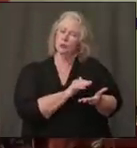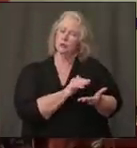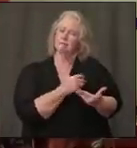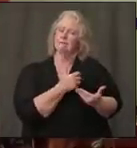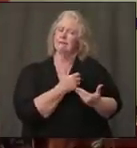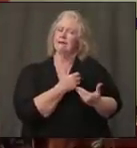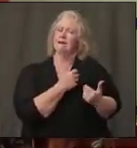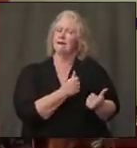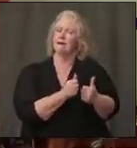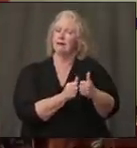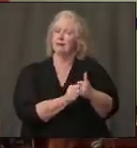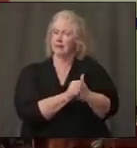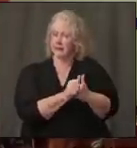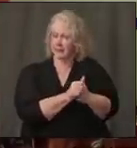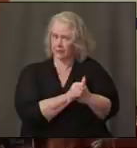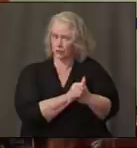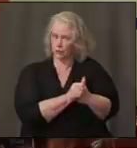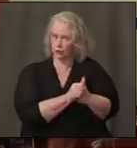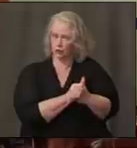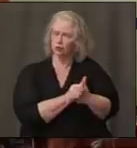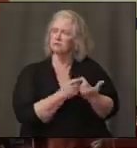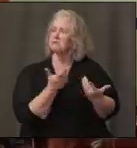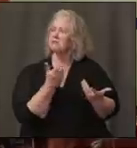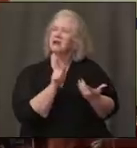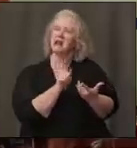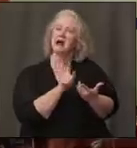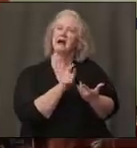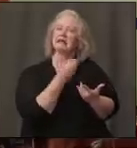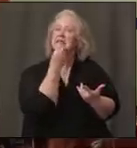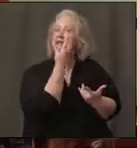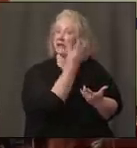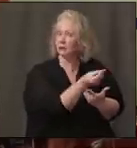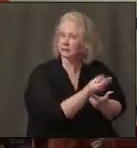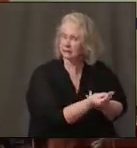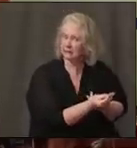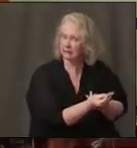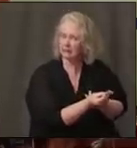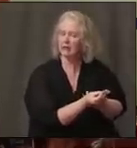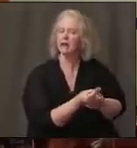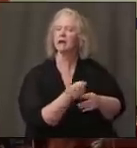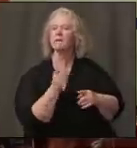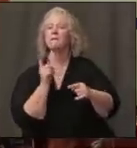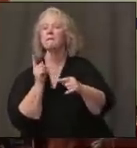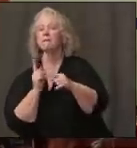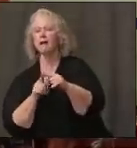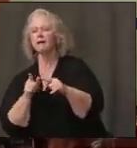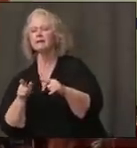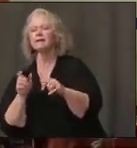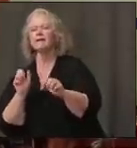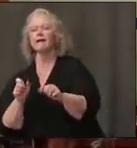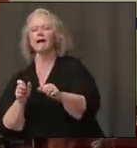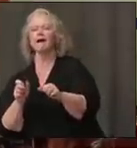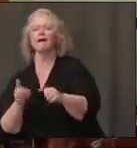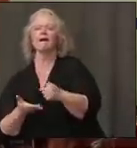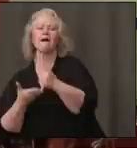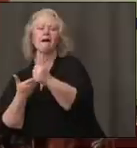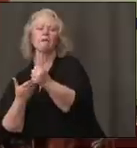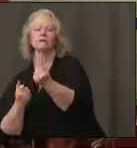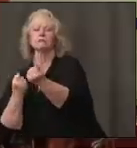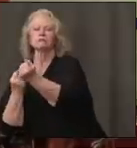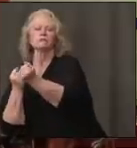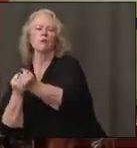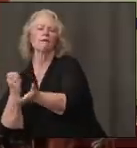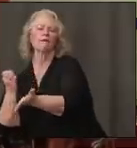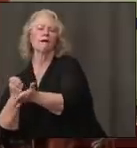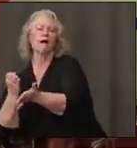activities outside, and the economic impact is large, so that when you open up you have a lot of people going back